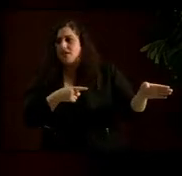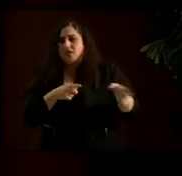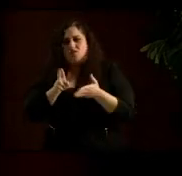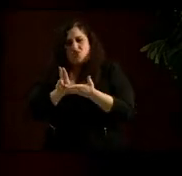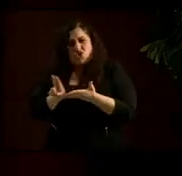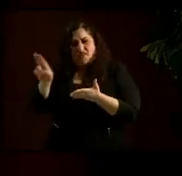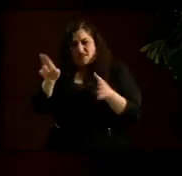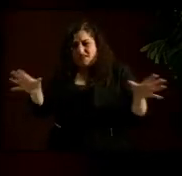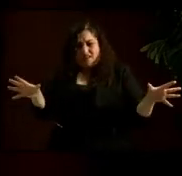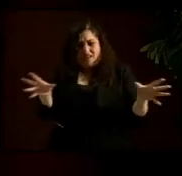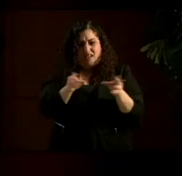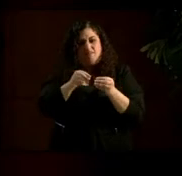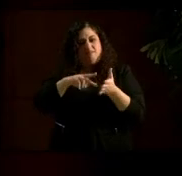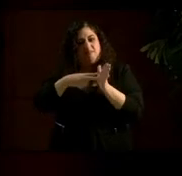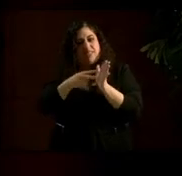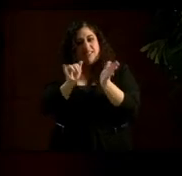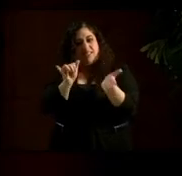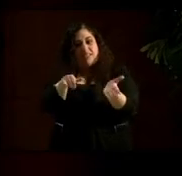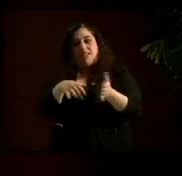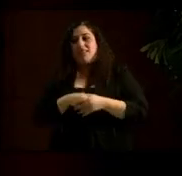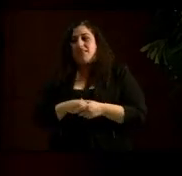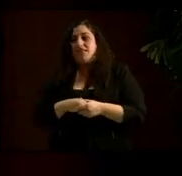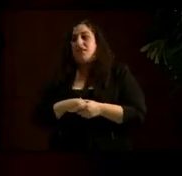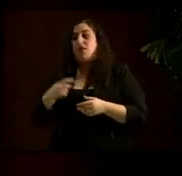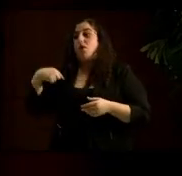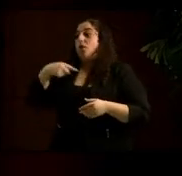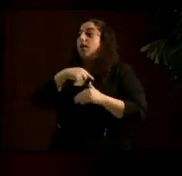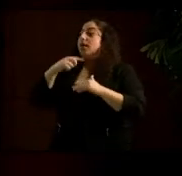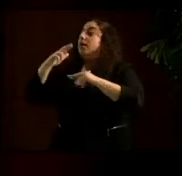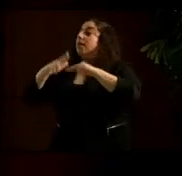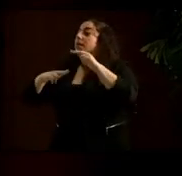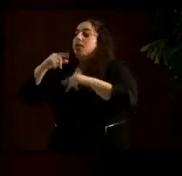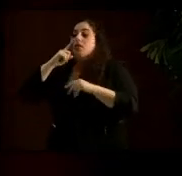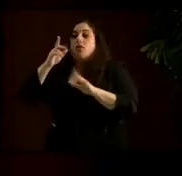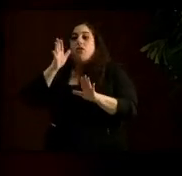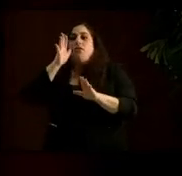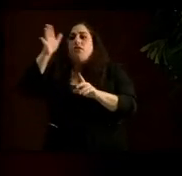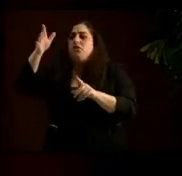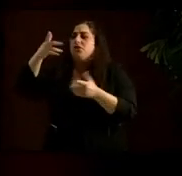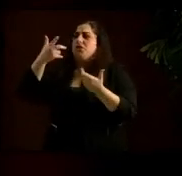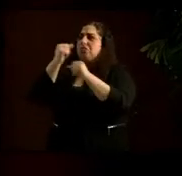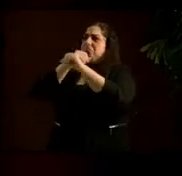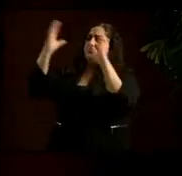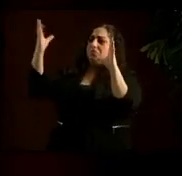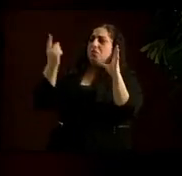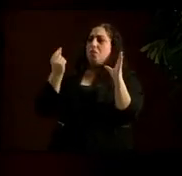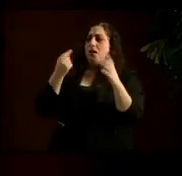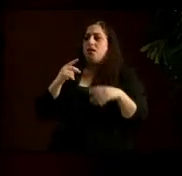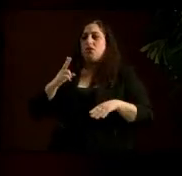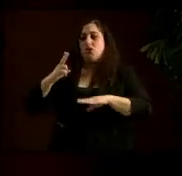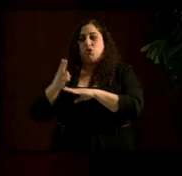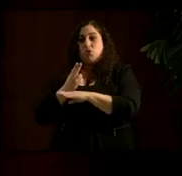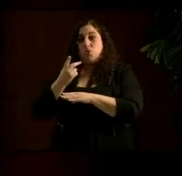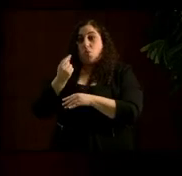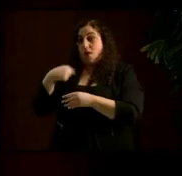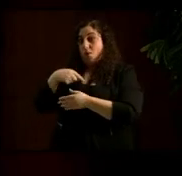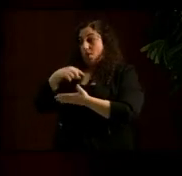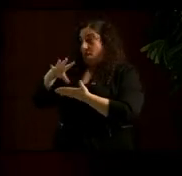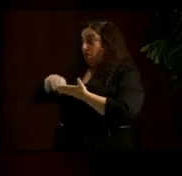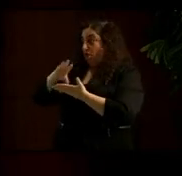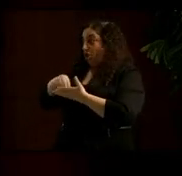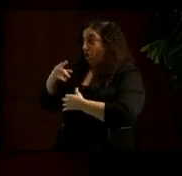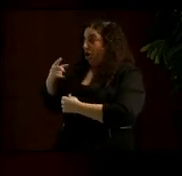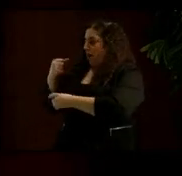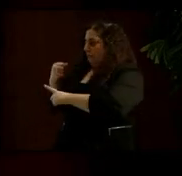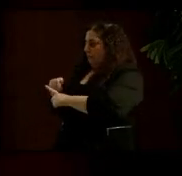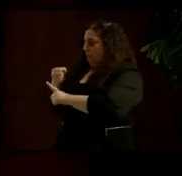for that future must incorporate what we have learned these past months. Indeed, as I have stated earlier, we cannot lose